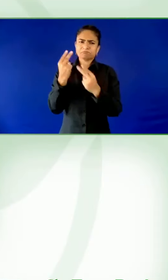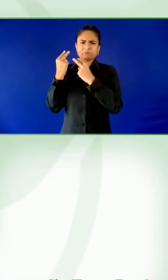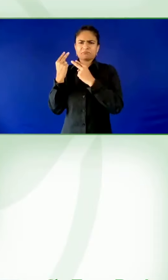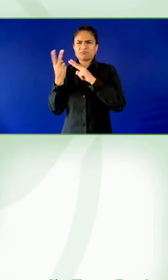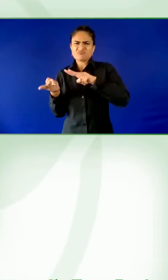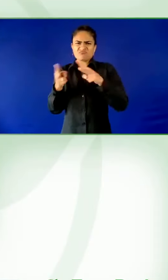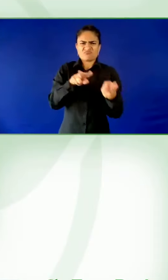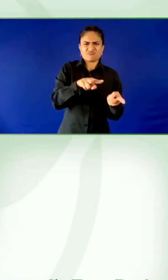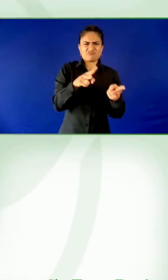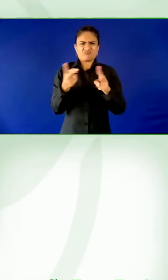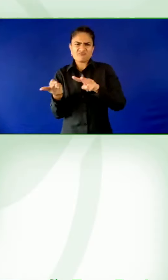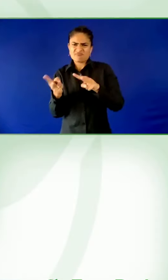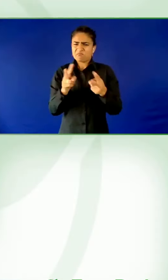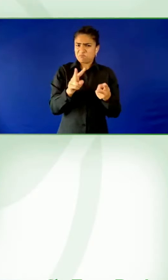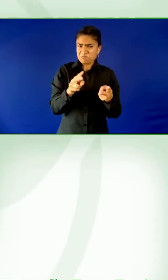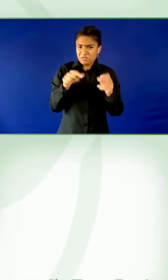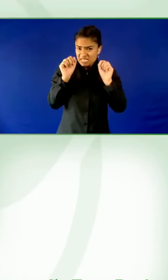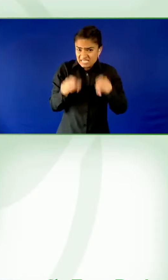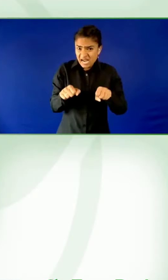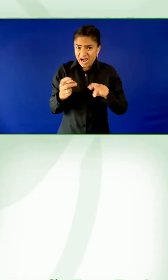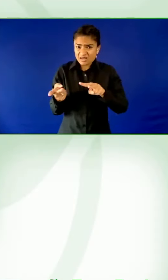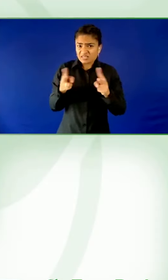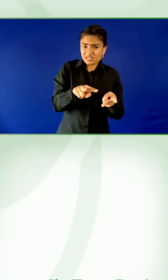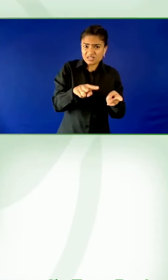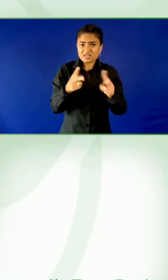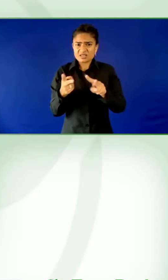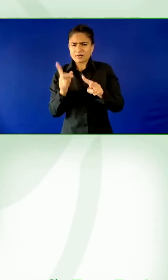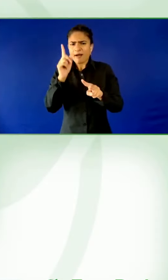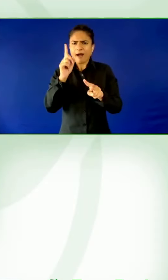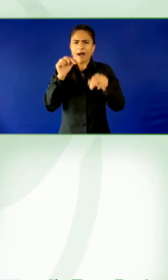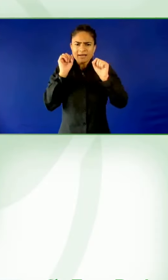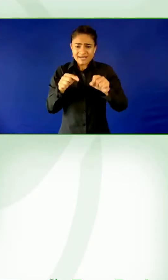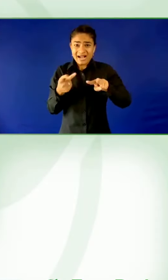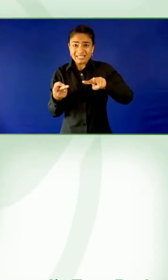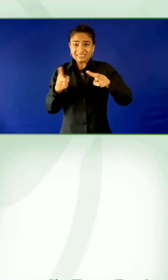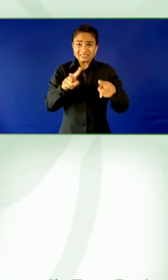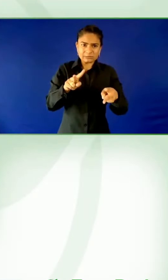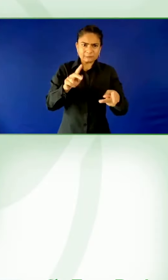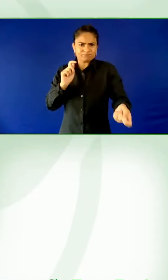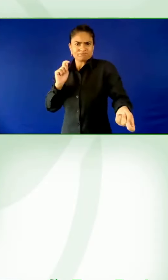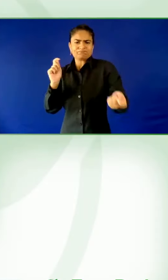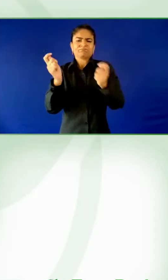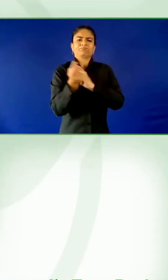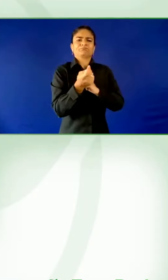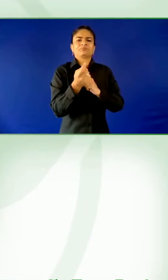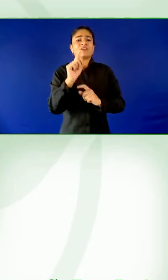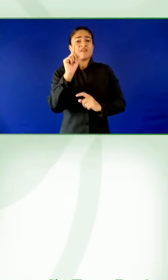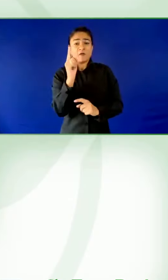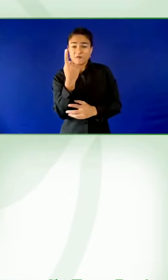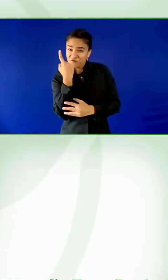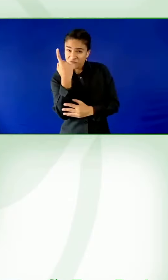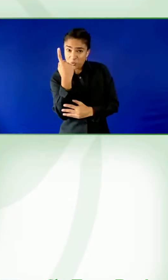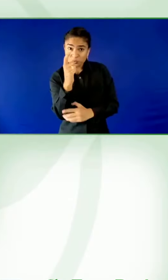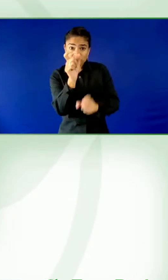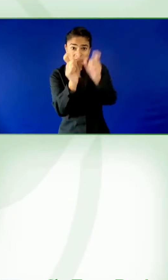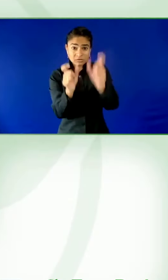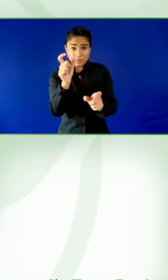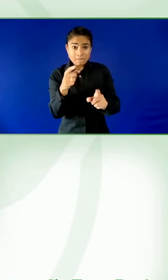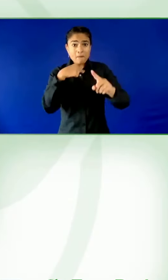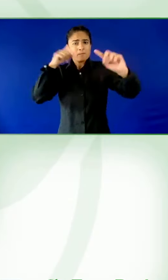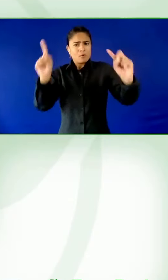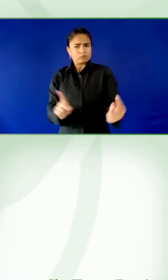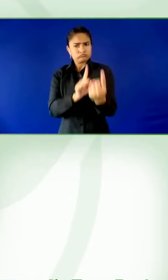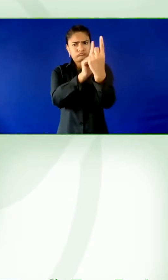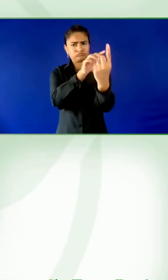create that by fine-tuning that, will have its own value in the market.